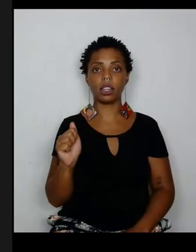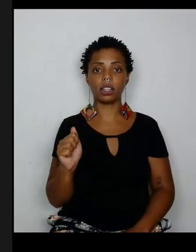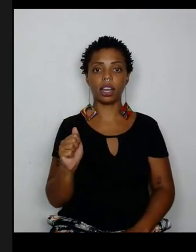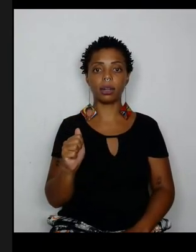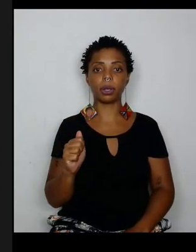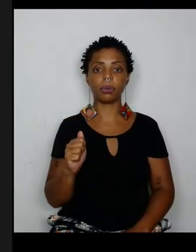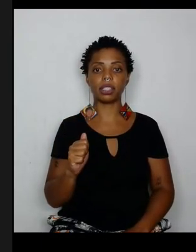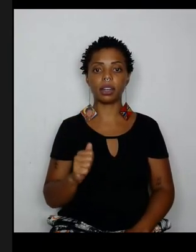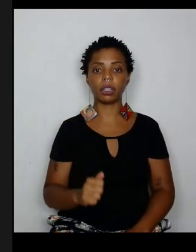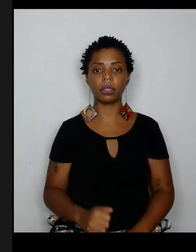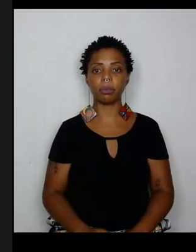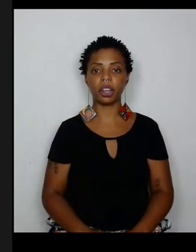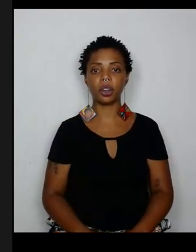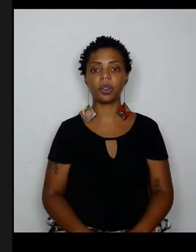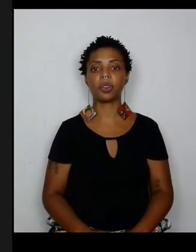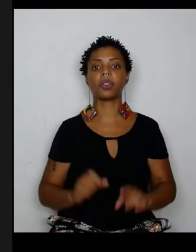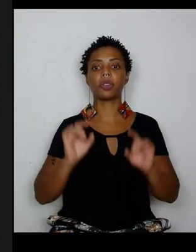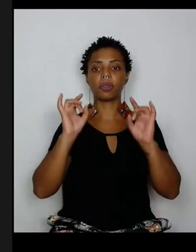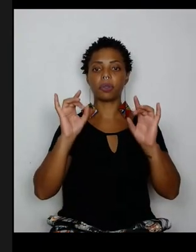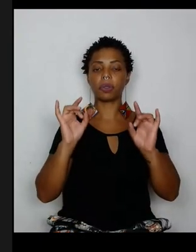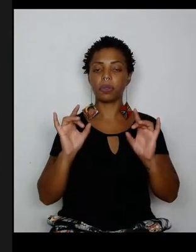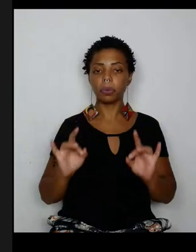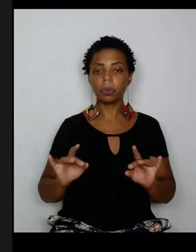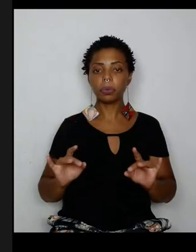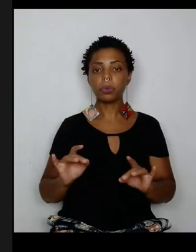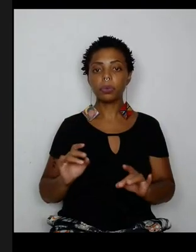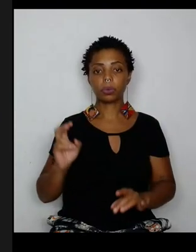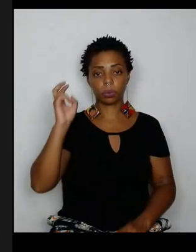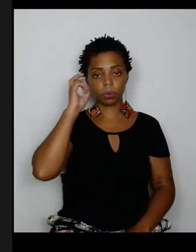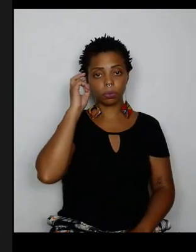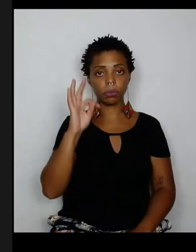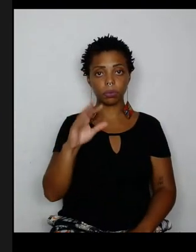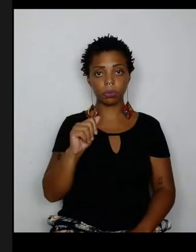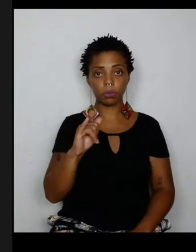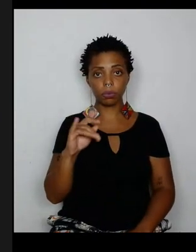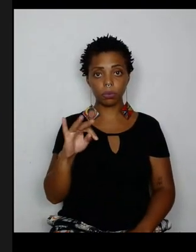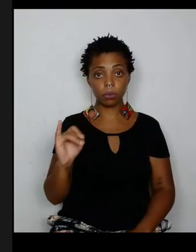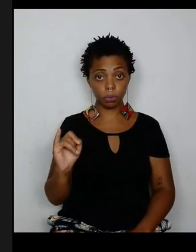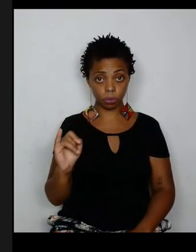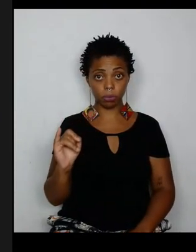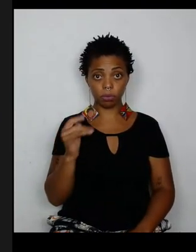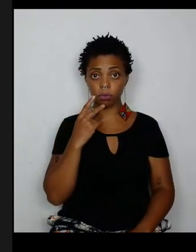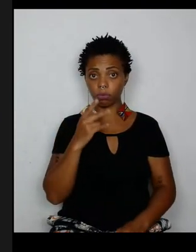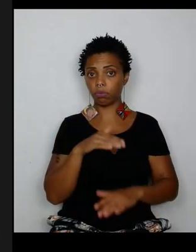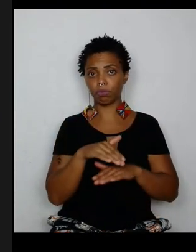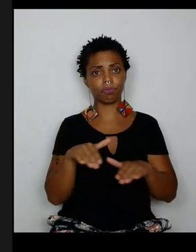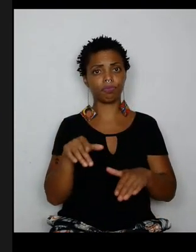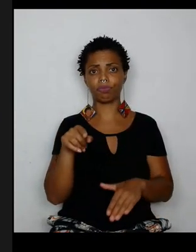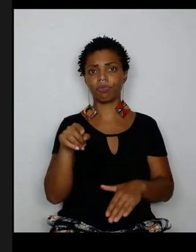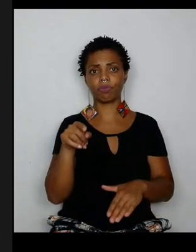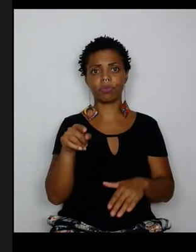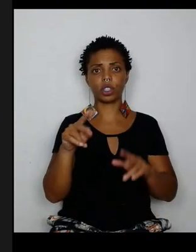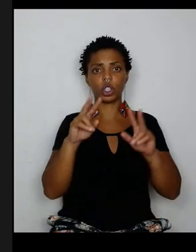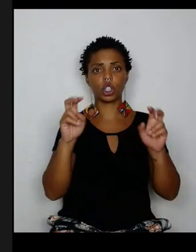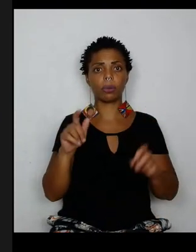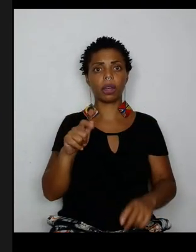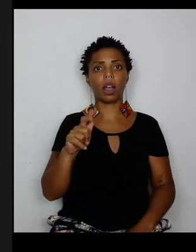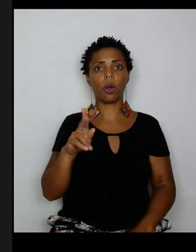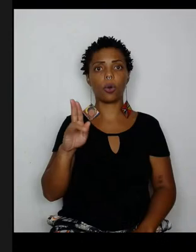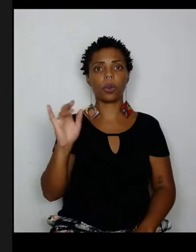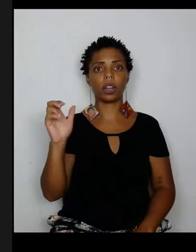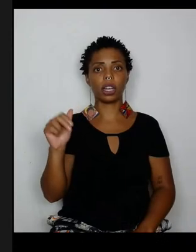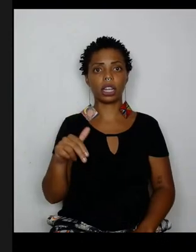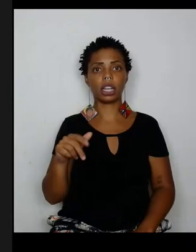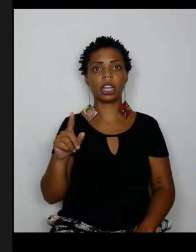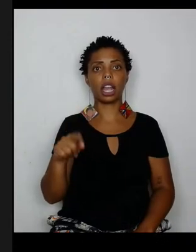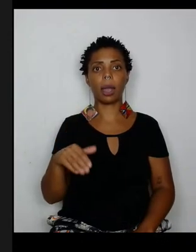demolished the notion of gogan as a mahu as a liminal sexual figure this is